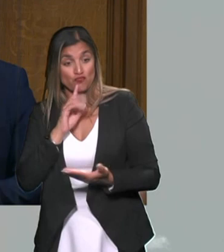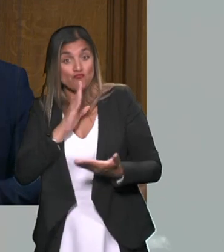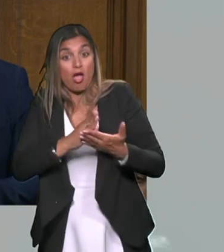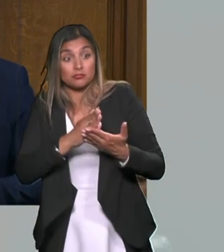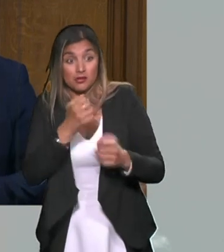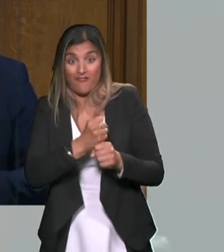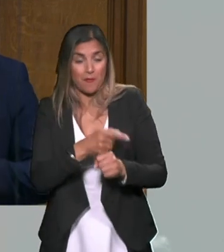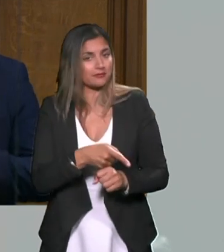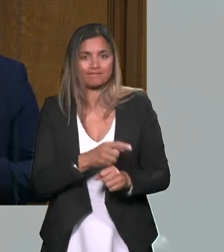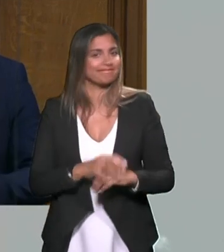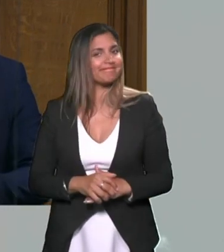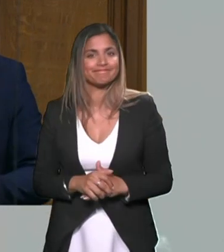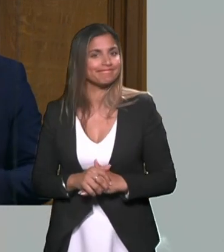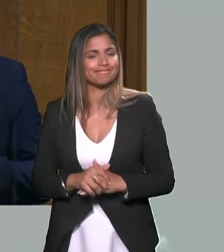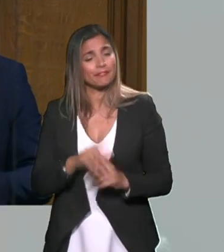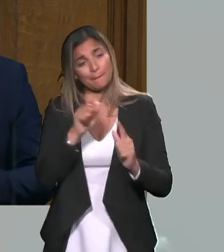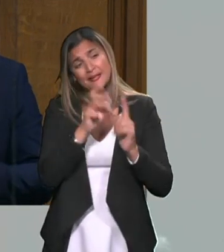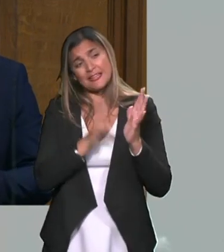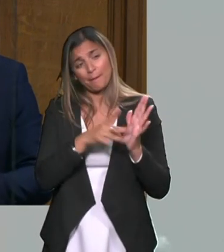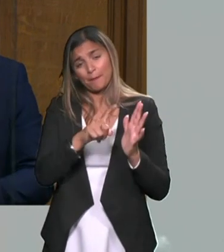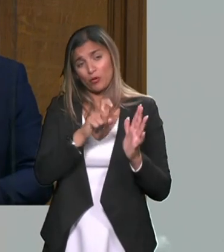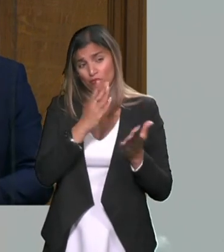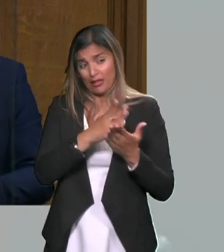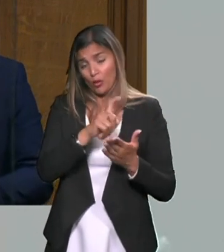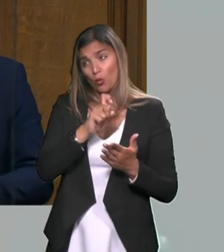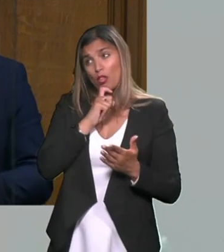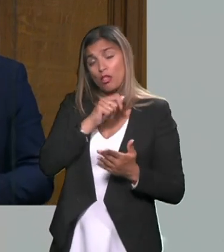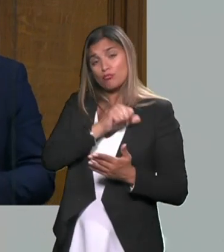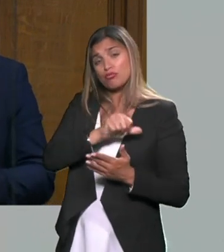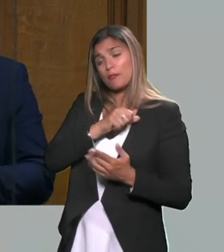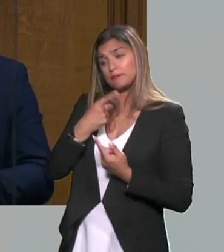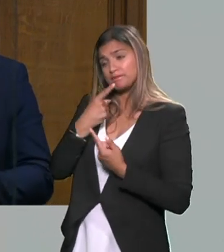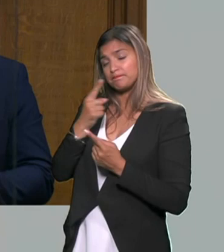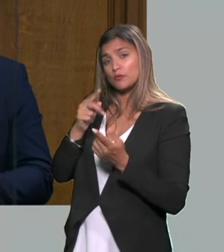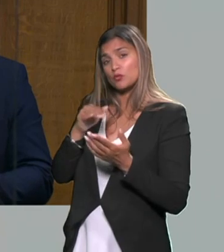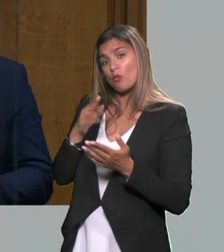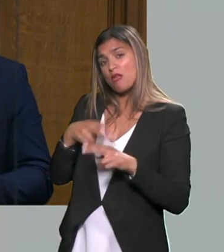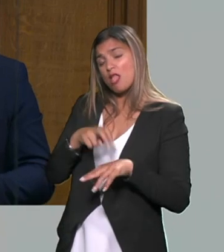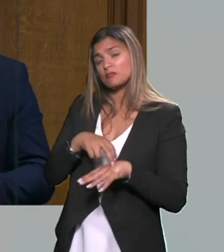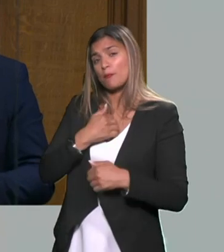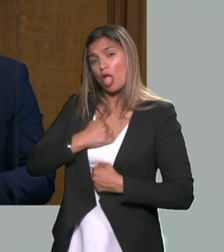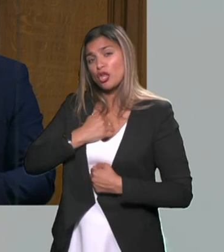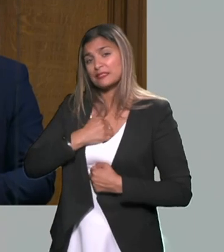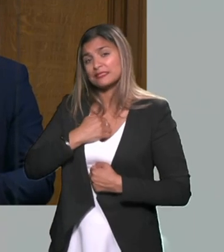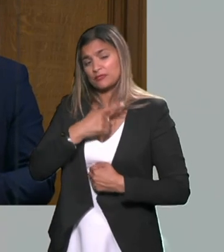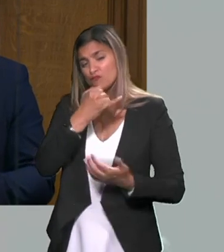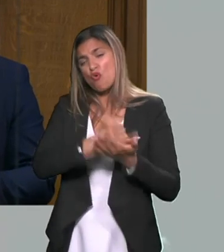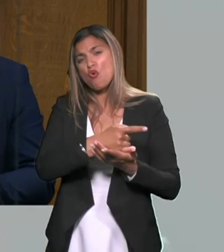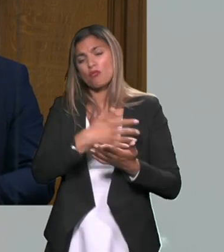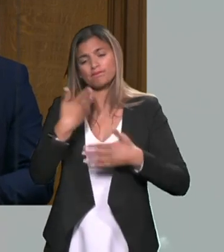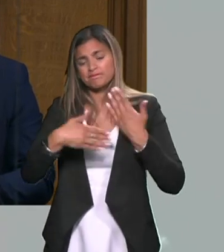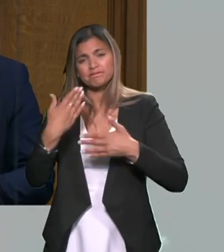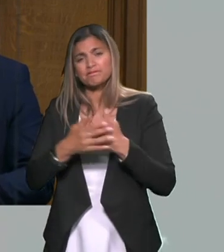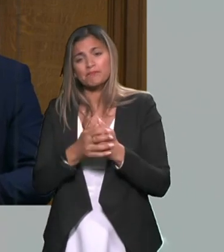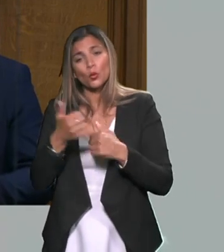office shortly, will he apologise for his legacy in Northern Ireland, in which power sharing has collapsed, the Good Friday Agreement has been